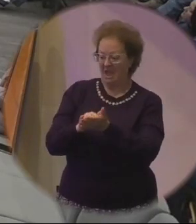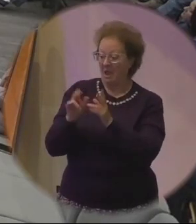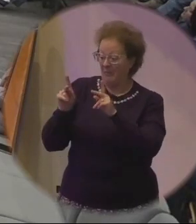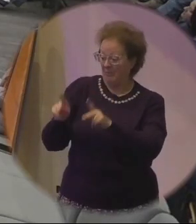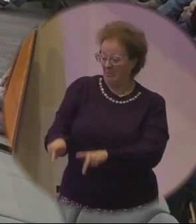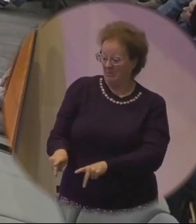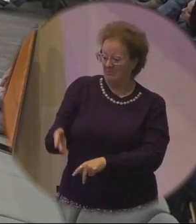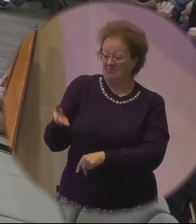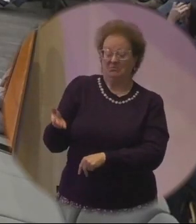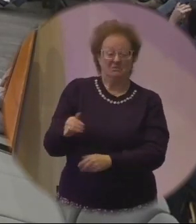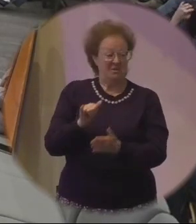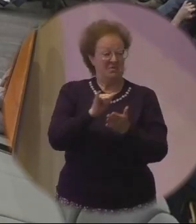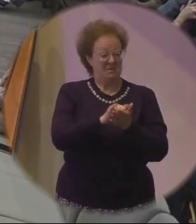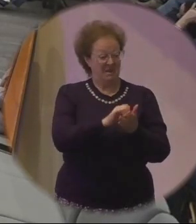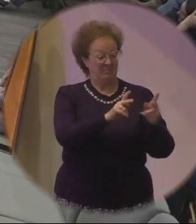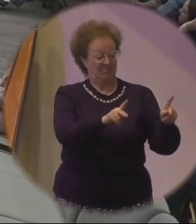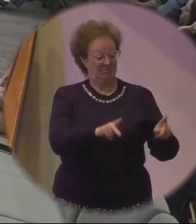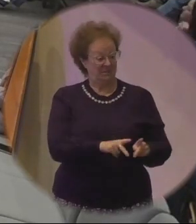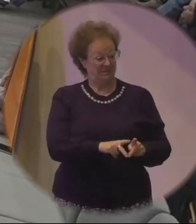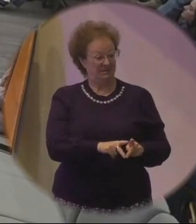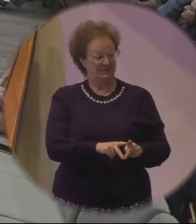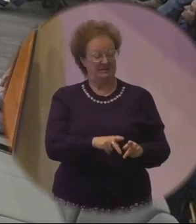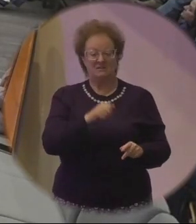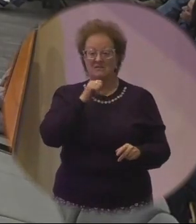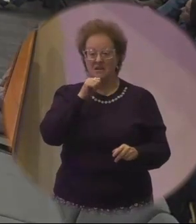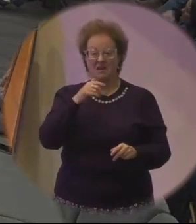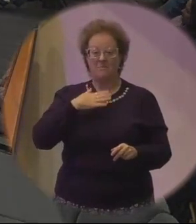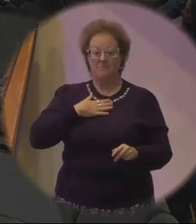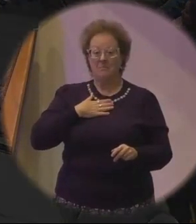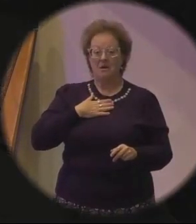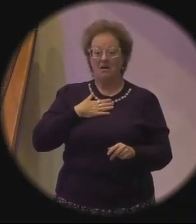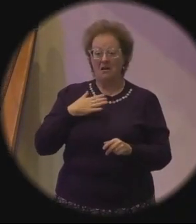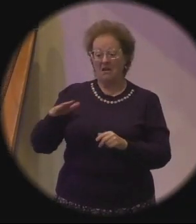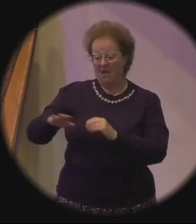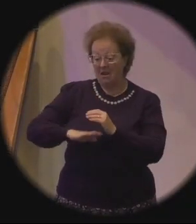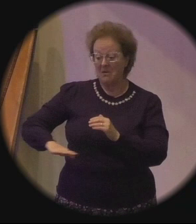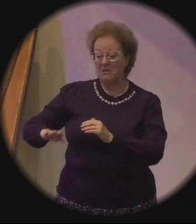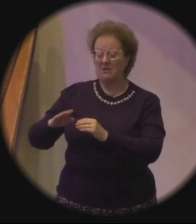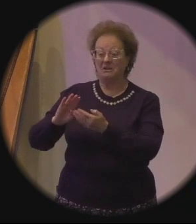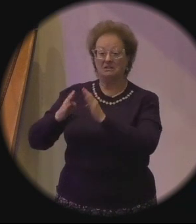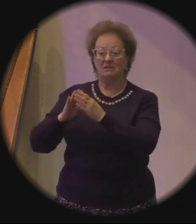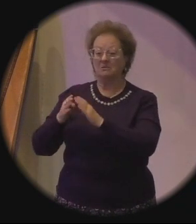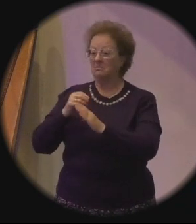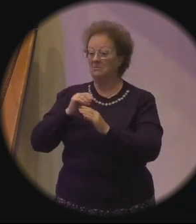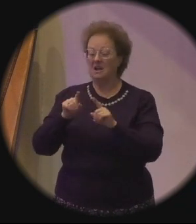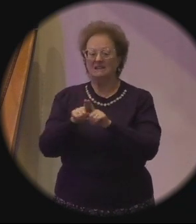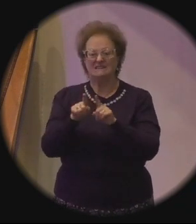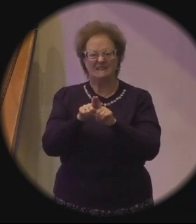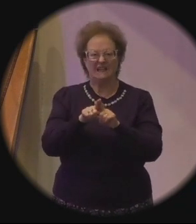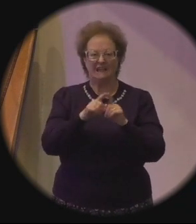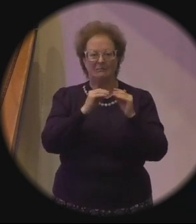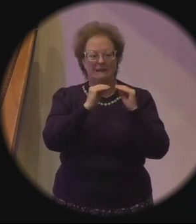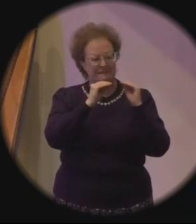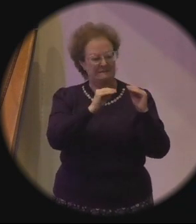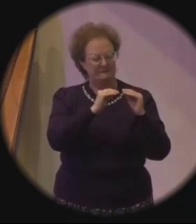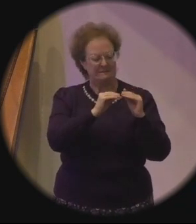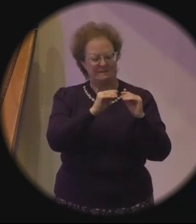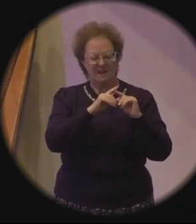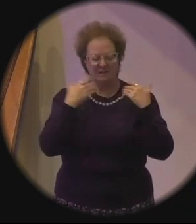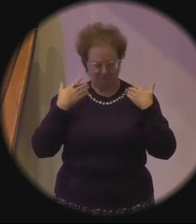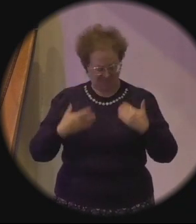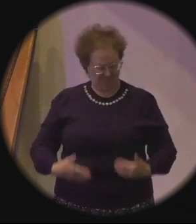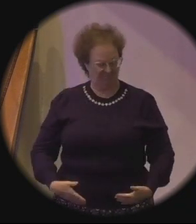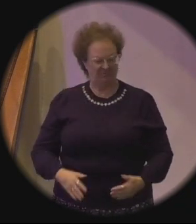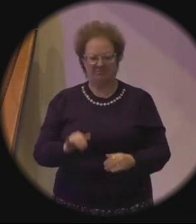place? Let me give you some examples. They're not from my side of town. They're not as educated as me. They're not dressed like